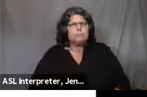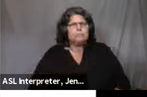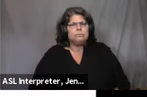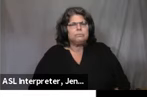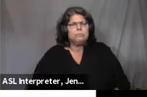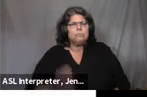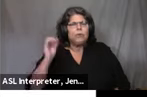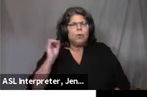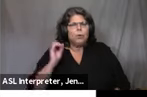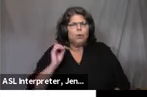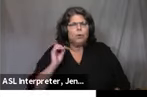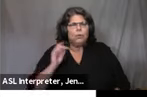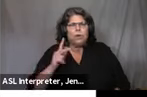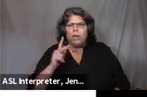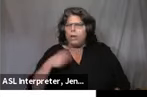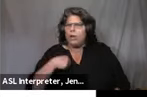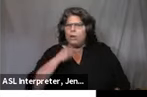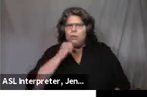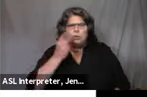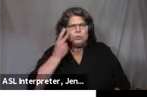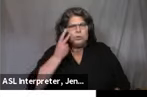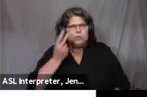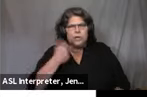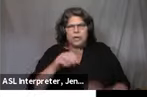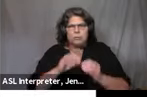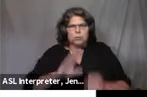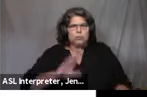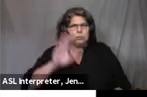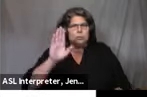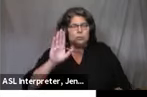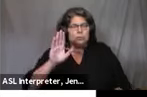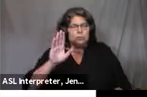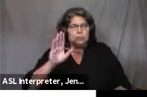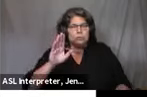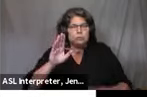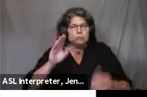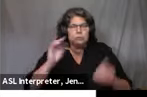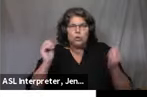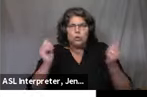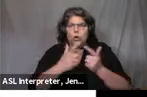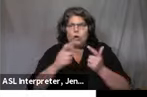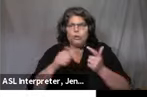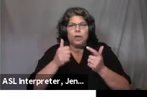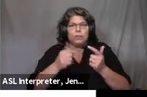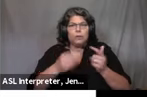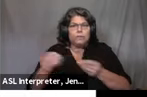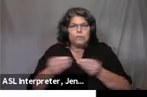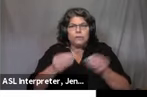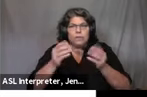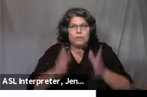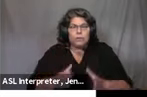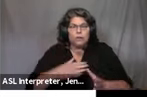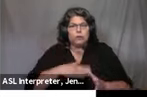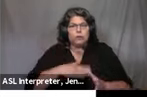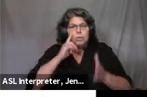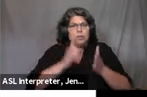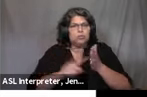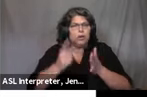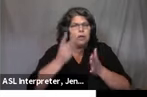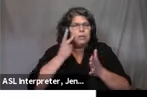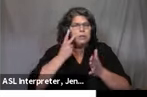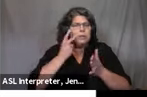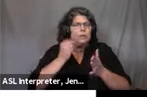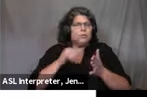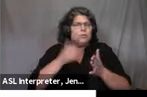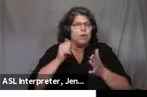Okay, I don't see any raised hands. Would the facilitators please check to see if anyone asked questions in the chat? Or if we